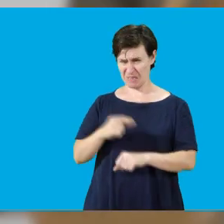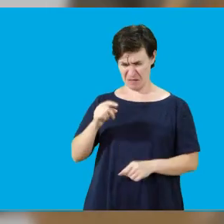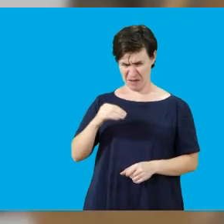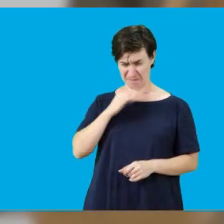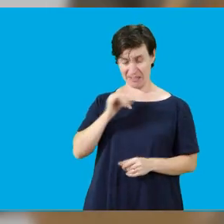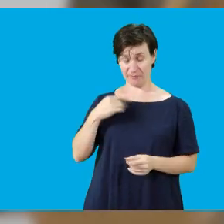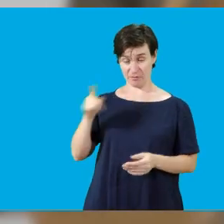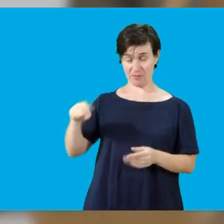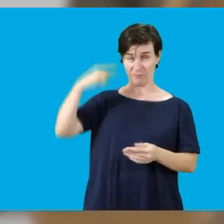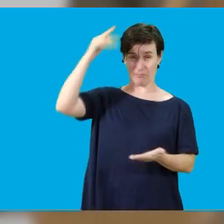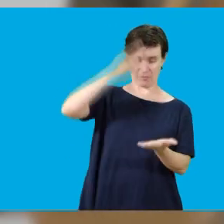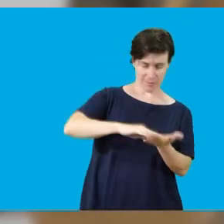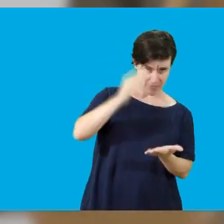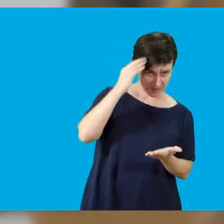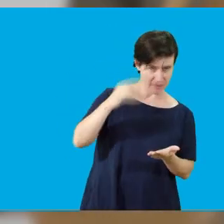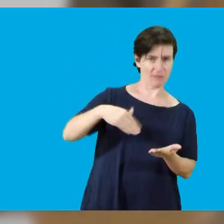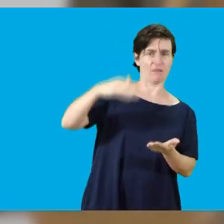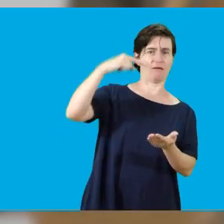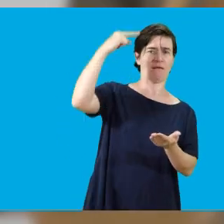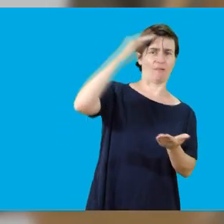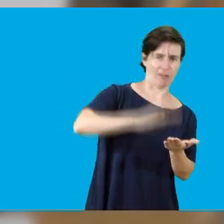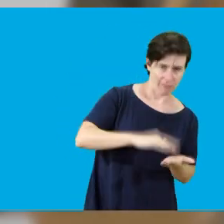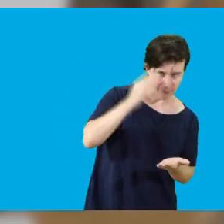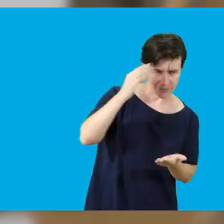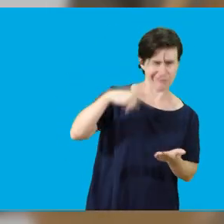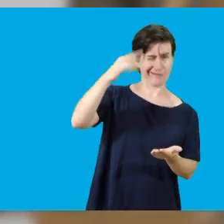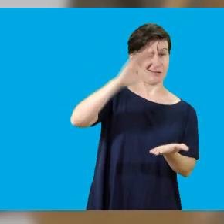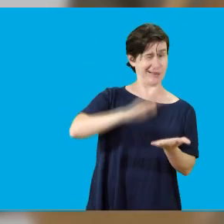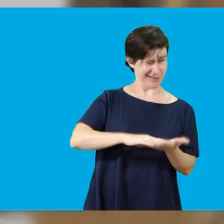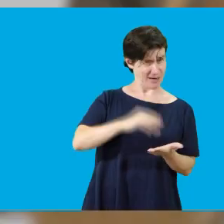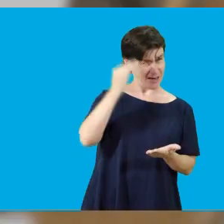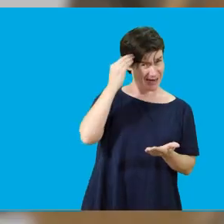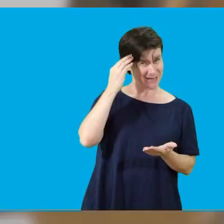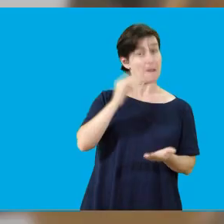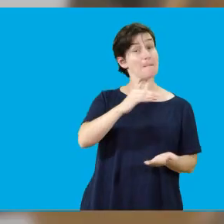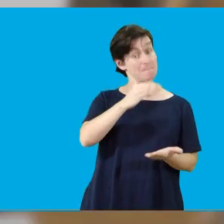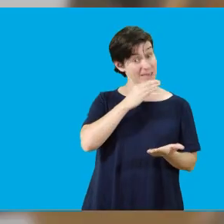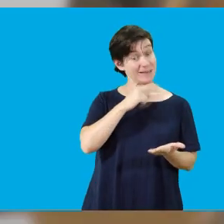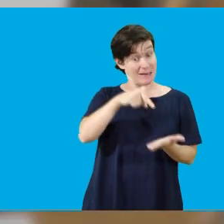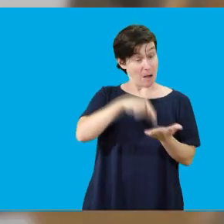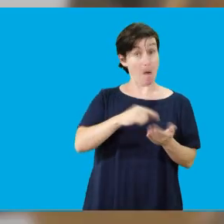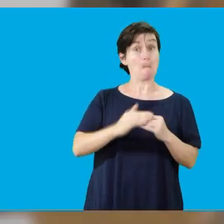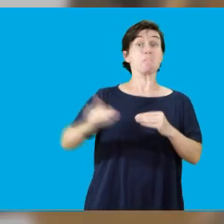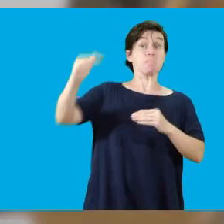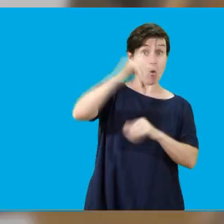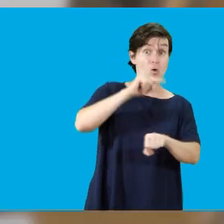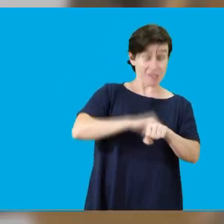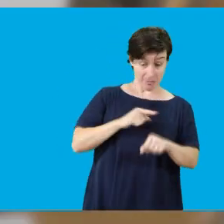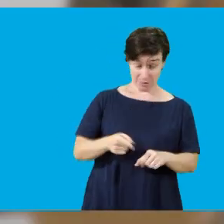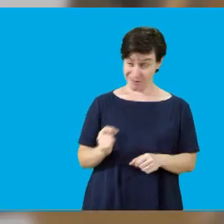3 times, then that head, the number of times that you've landed on that head will become the frequency